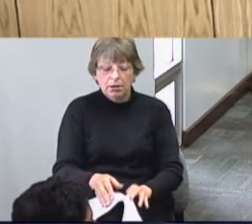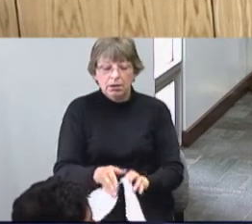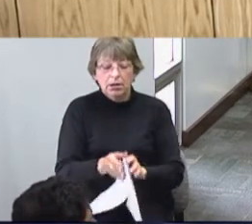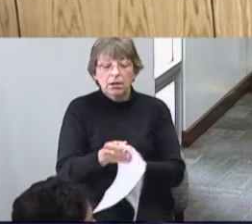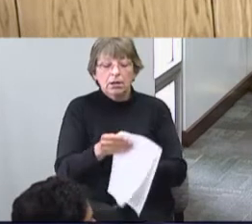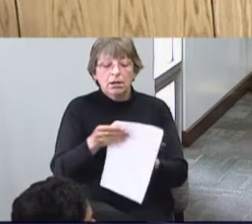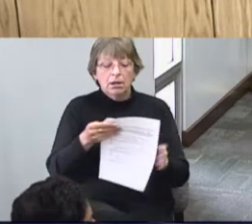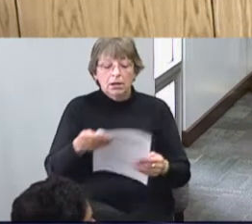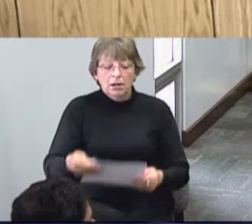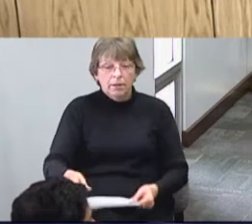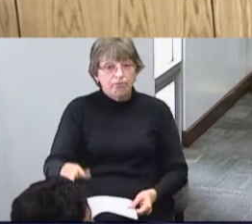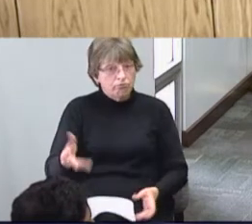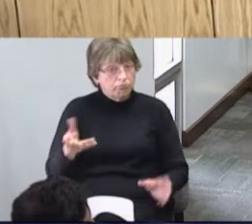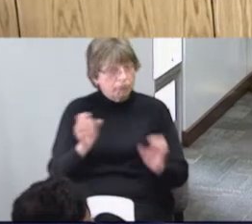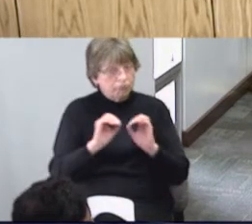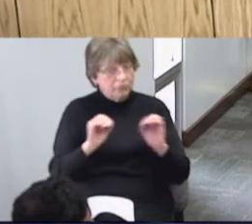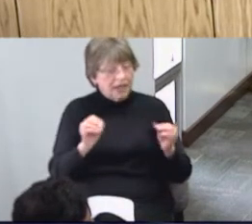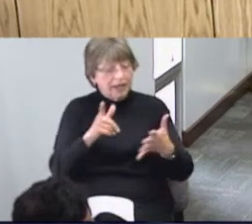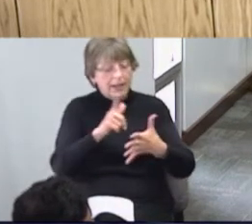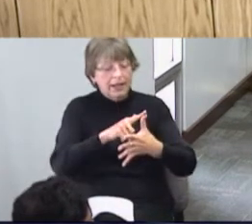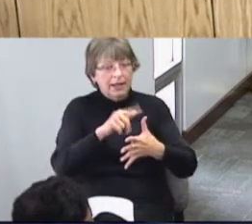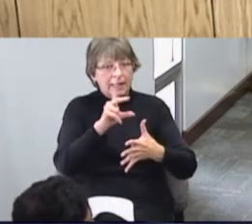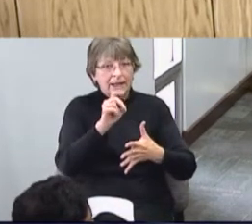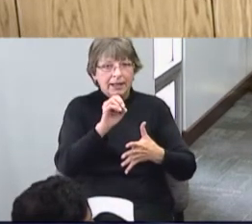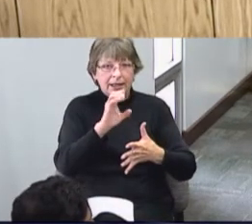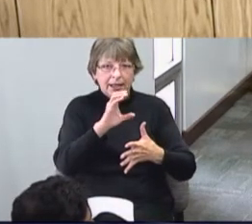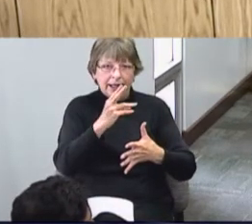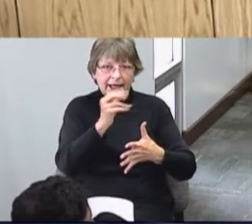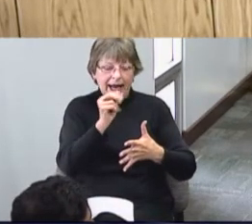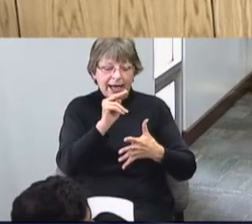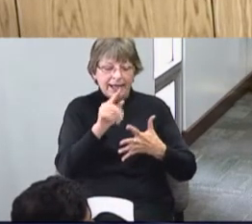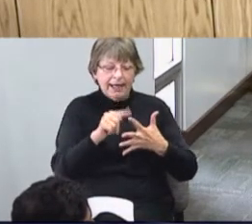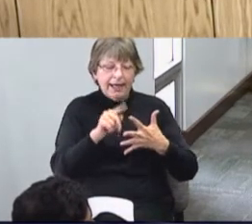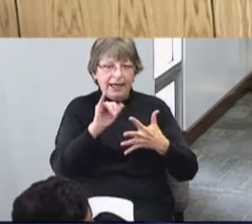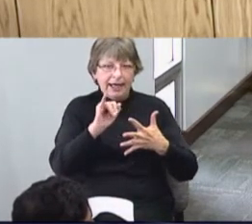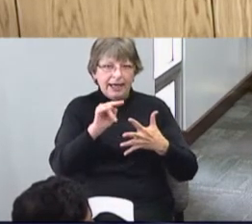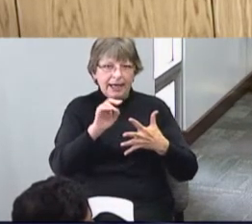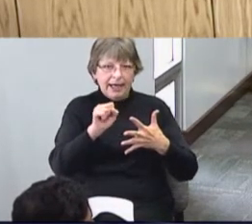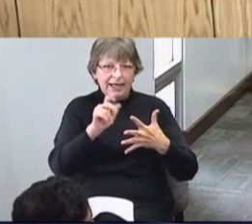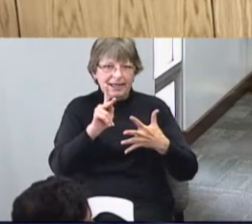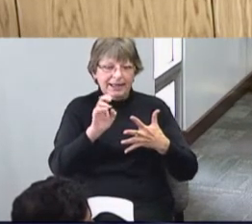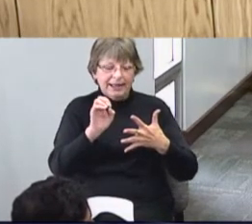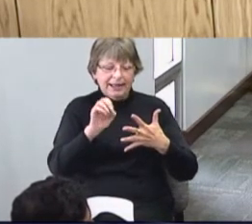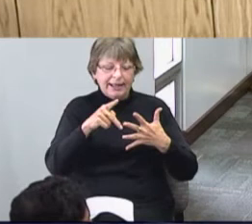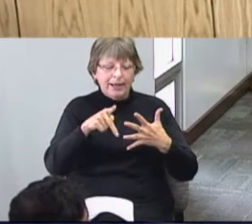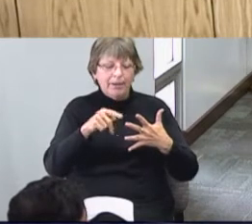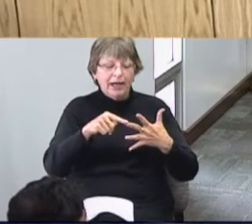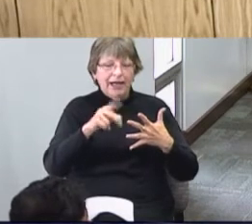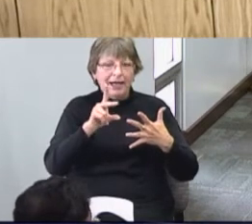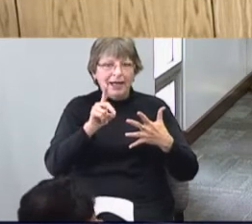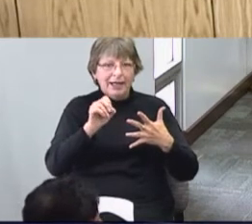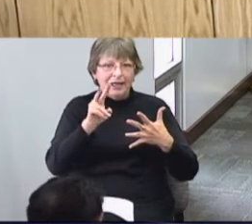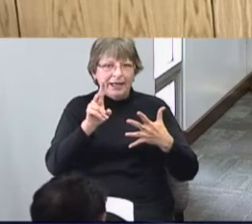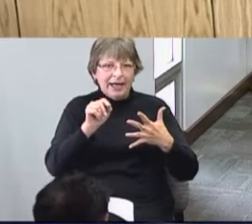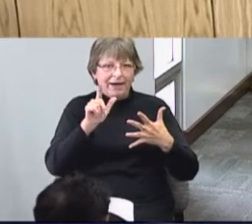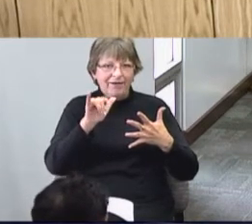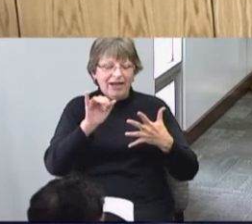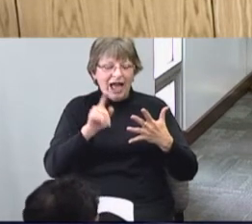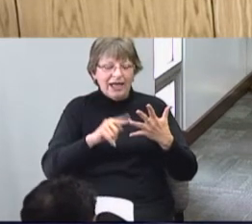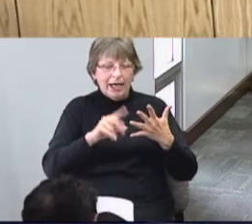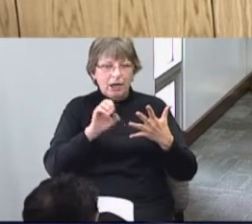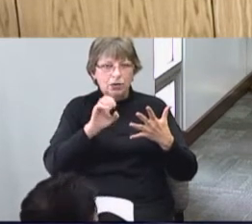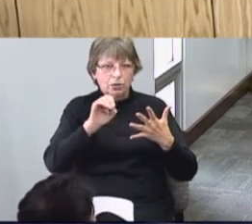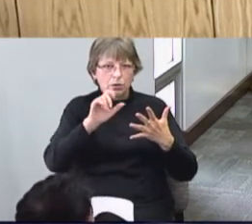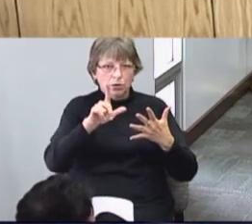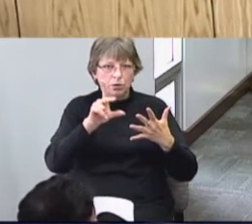Hearing none, please call the roll. Deckent, Yes? Inskeep, Yes. Dave Line, Yes. Soldner, Yes. Tyros de Carvalho. Yes,